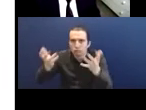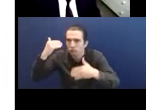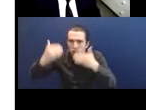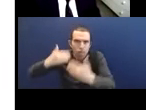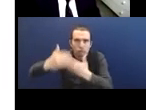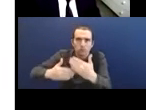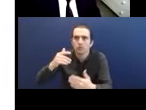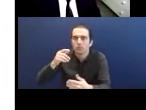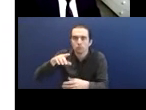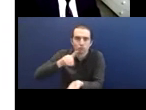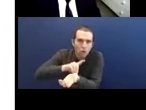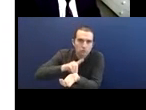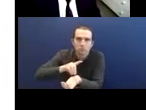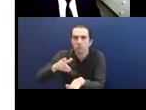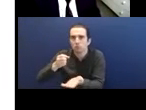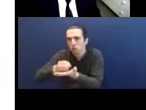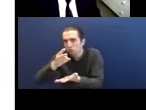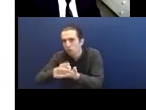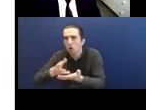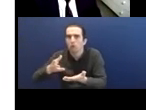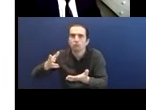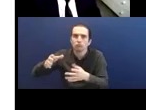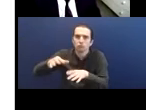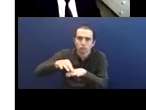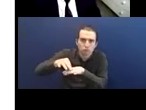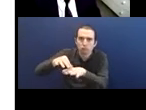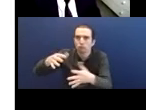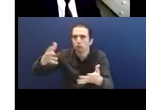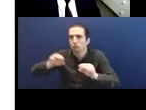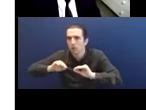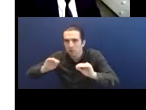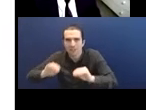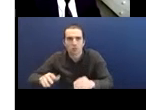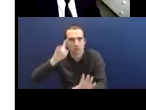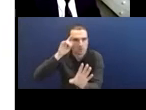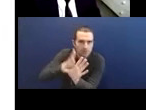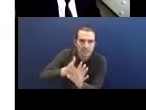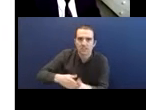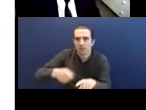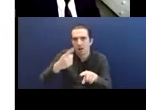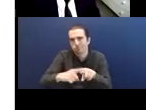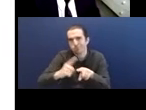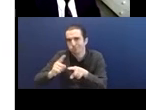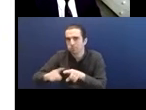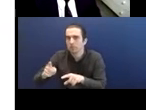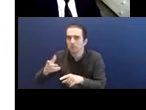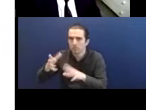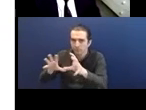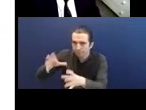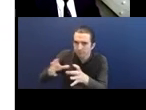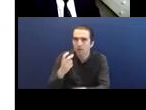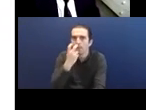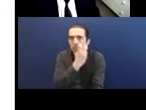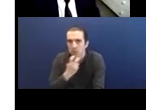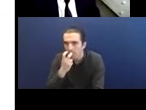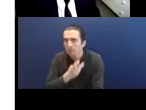it is not particularly useful and is not the best way that the child could actually develop. Some children,